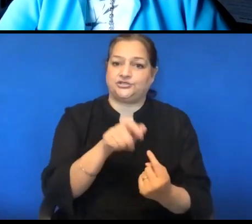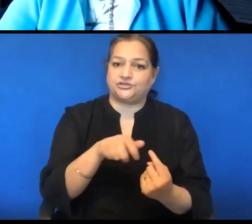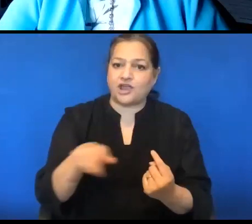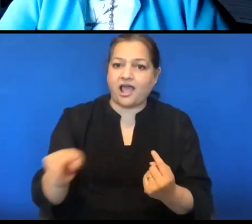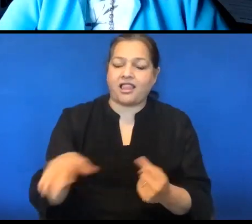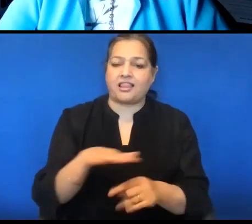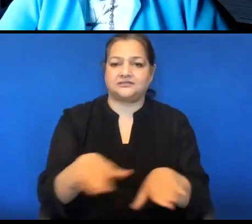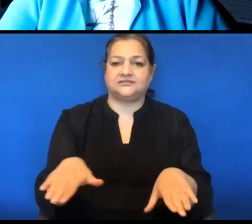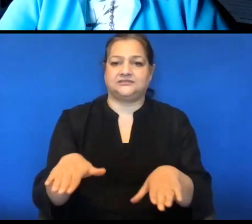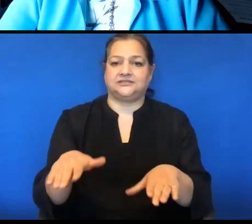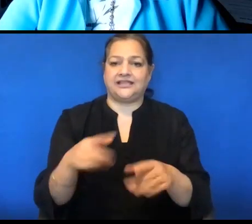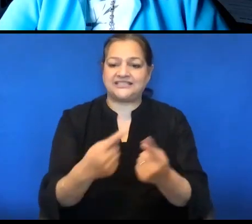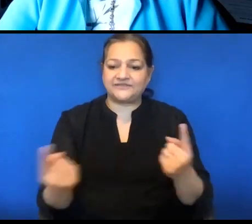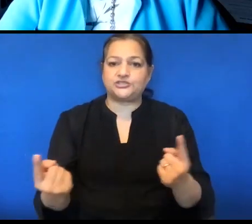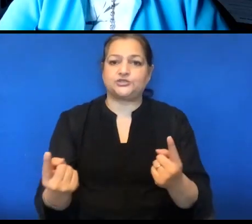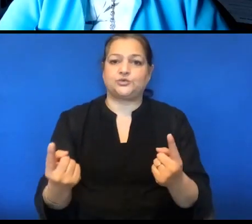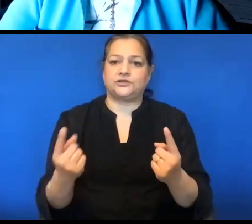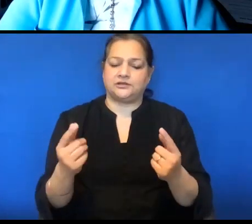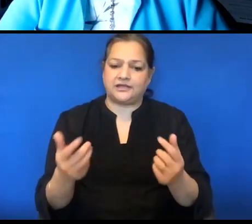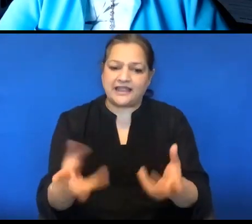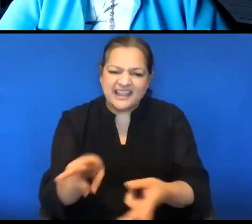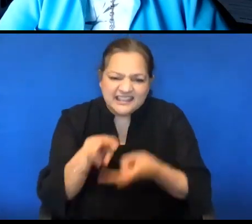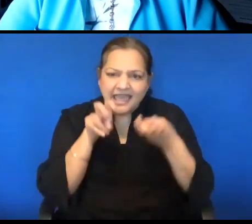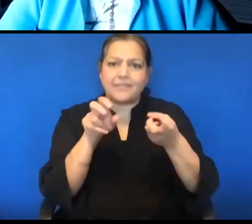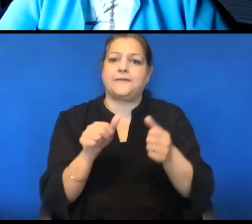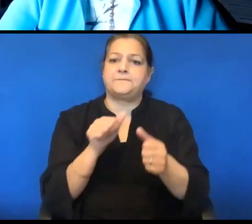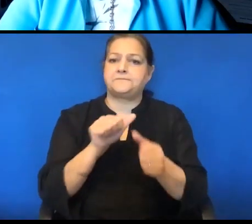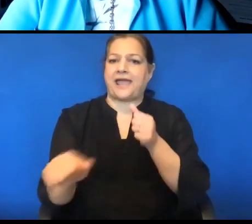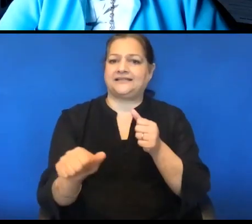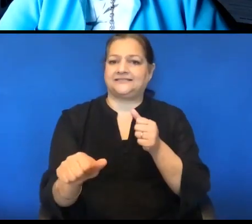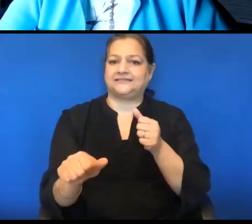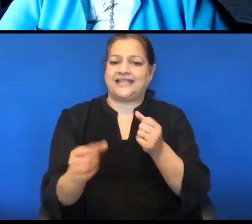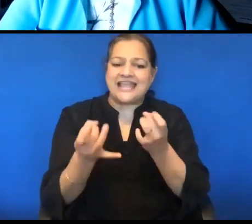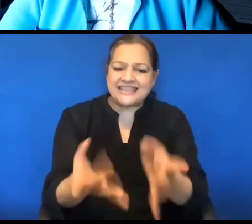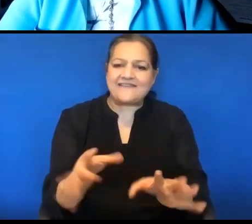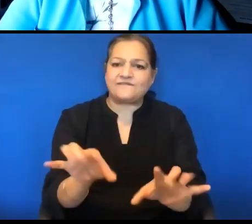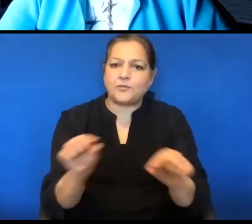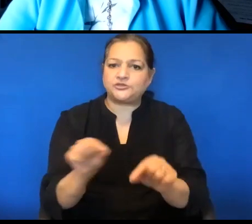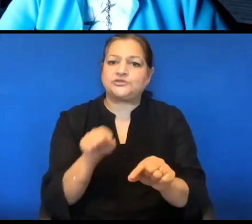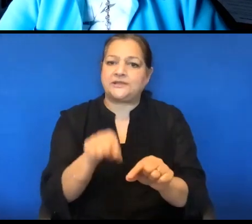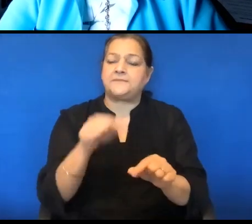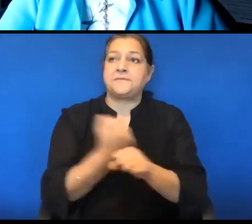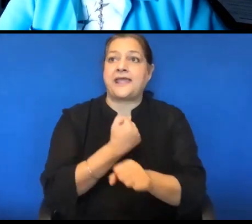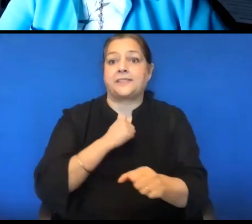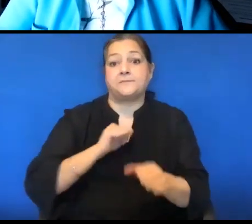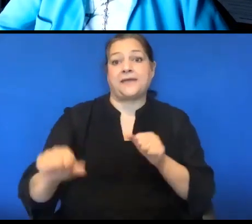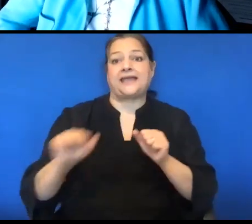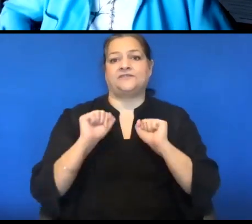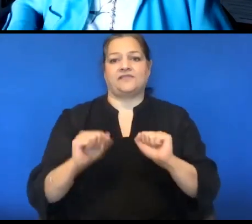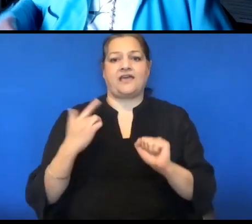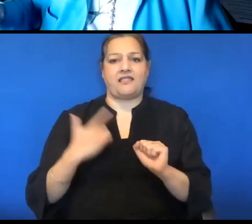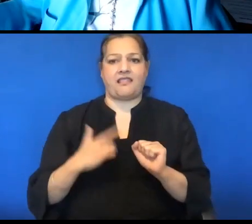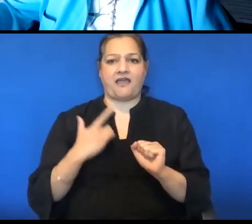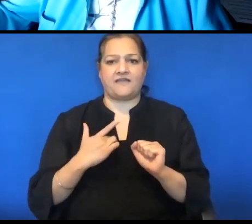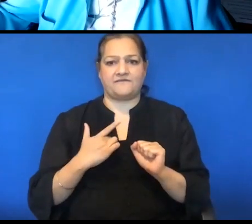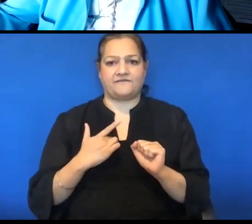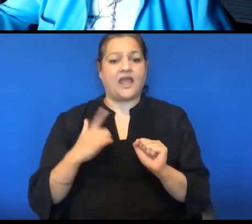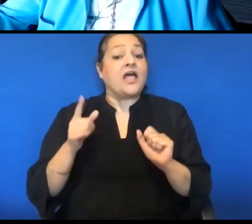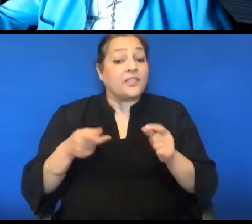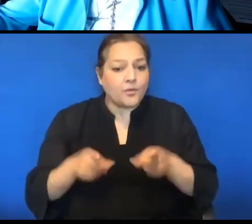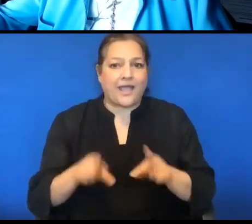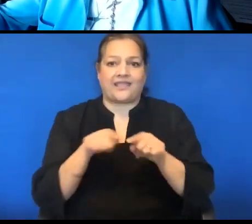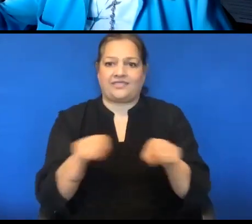them that equality of opportunity so that they can make the most of their life in a way that they choose. And